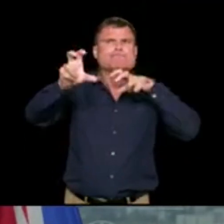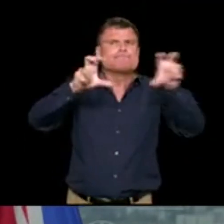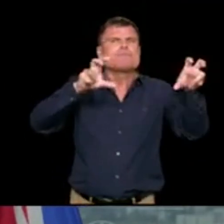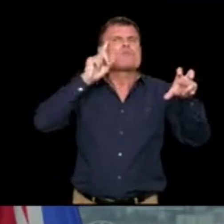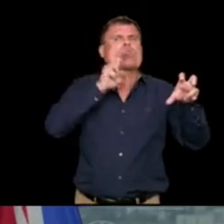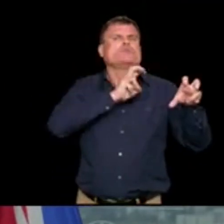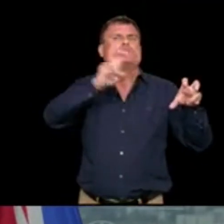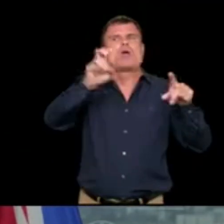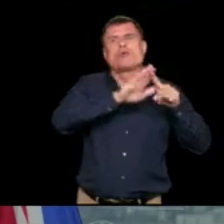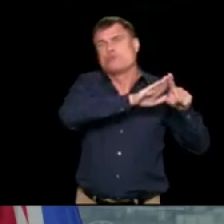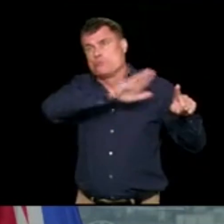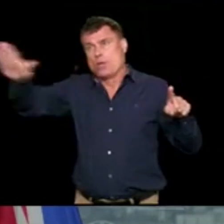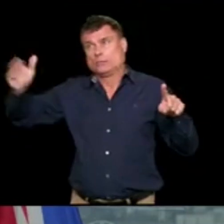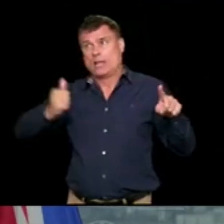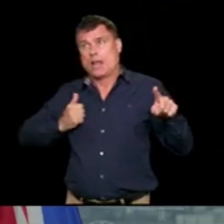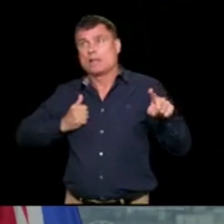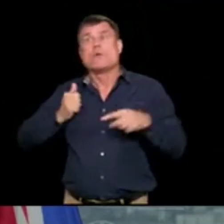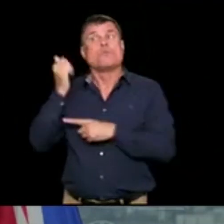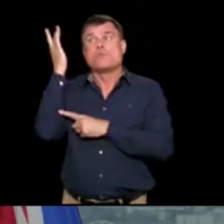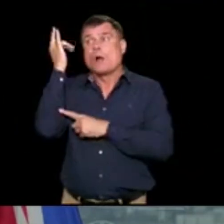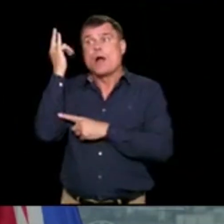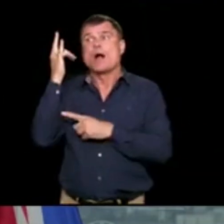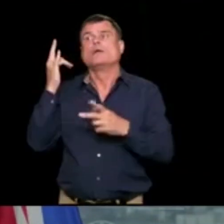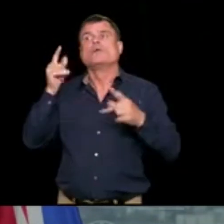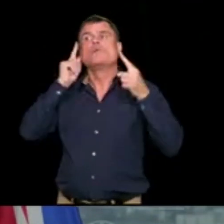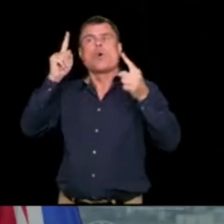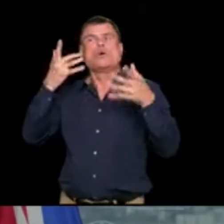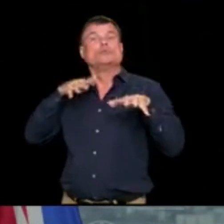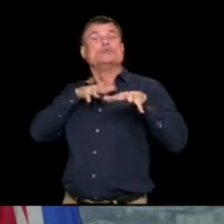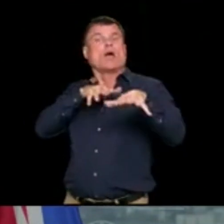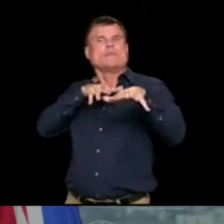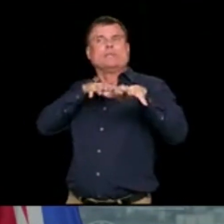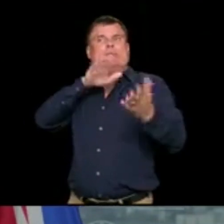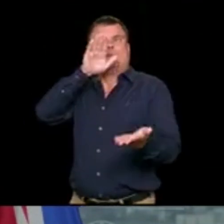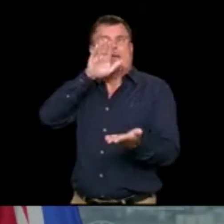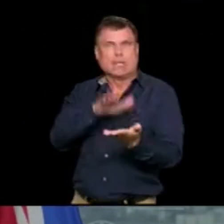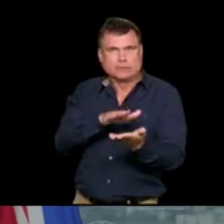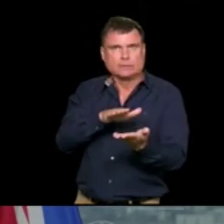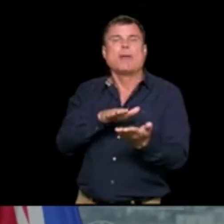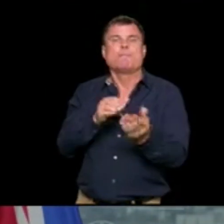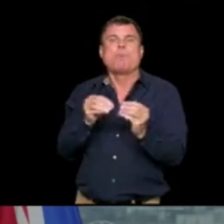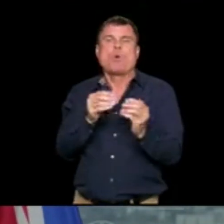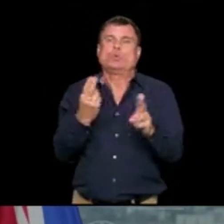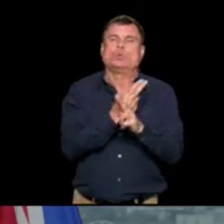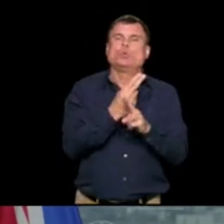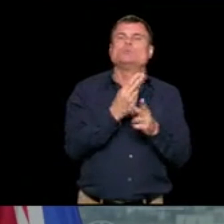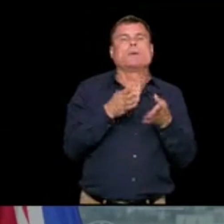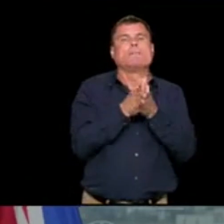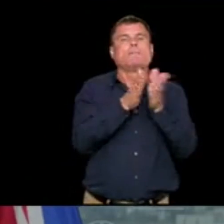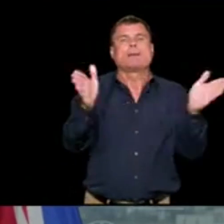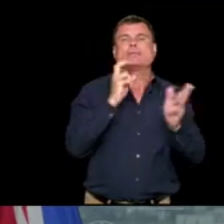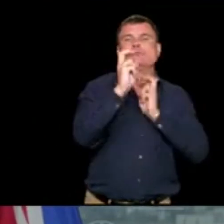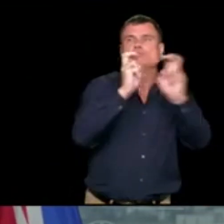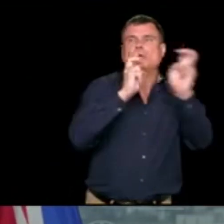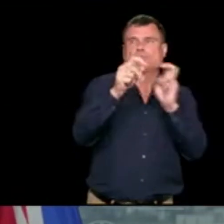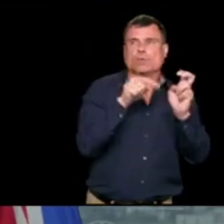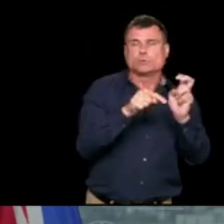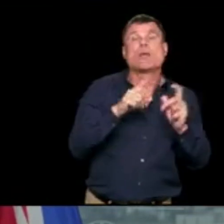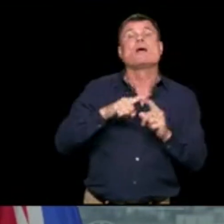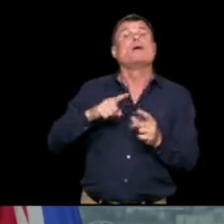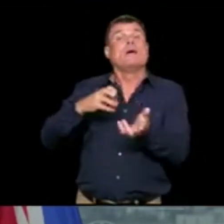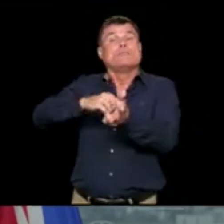from coast to coast to coast in order to improve traffic congestion, enhance reliability, and to reduce carbon